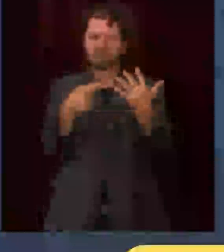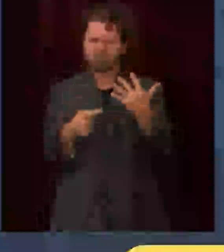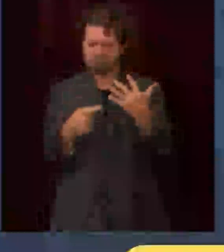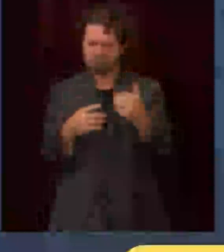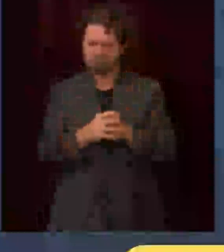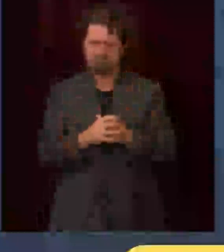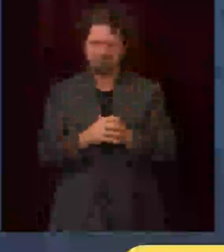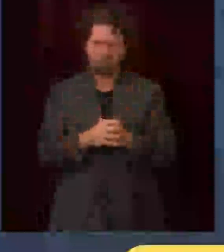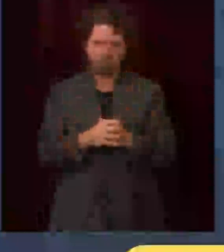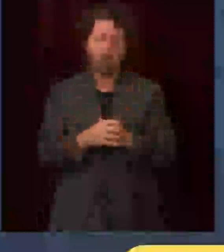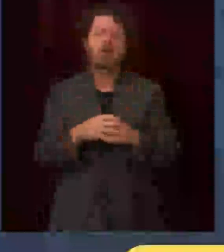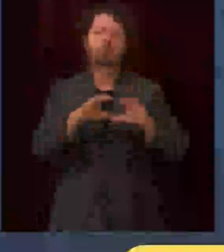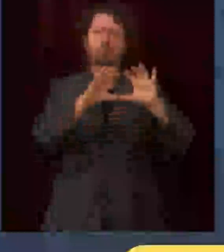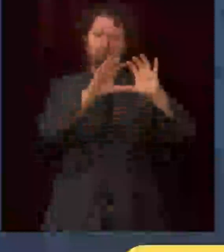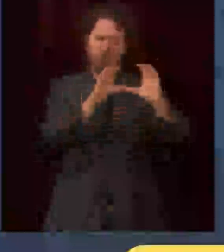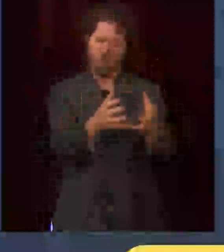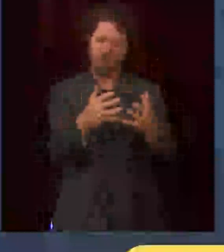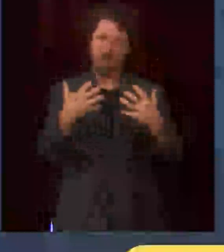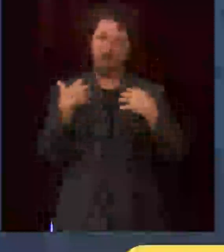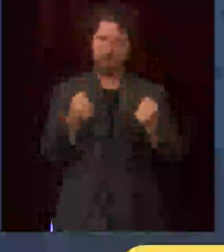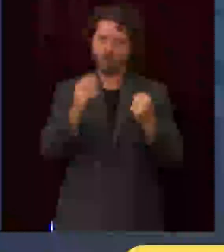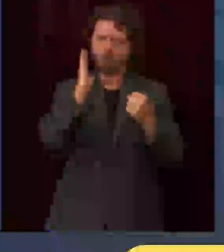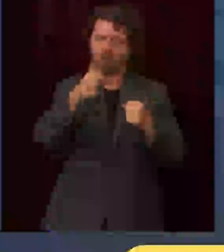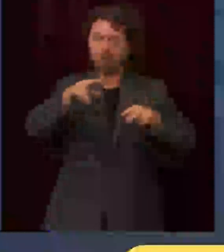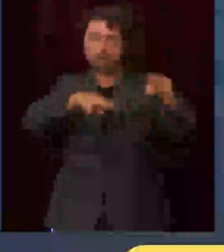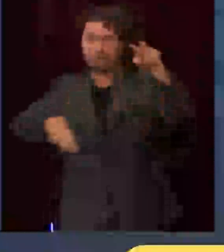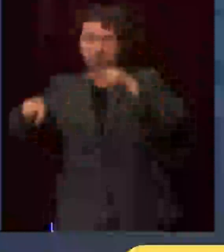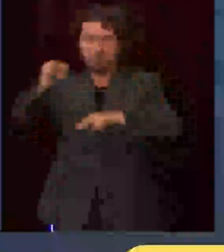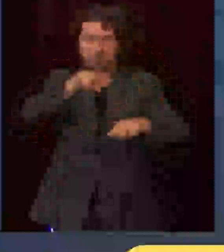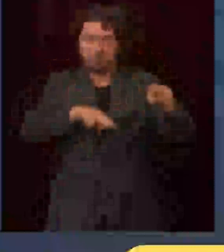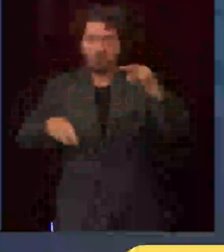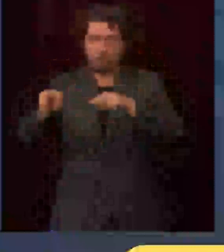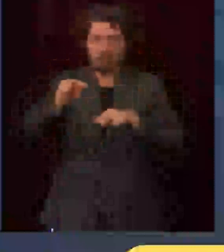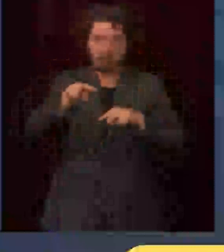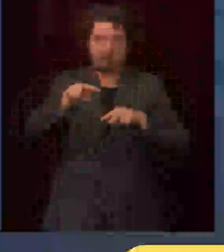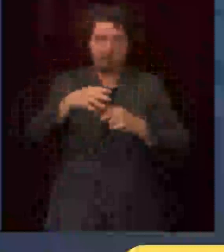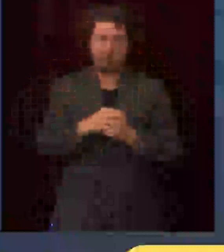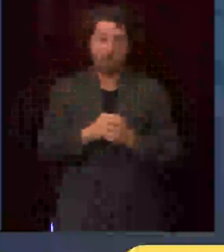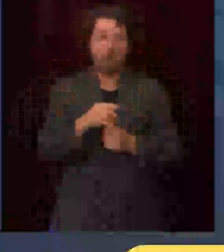at. By the way, I think it's important to realize these metrics,